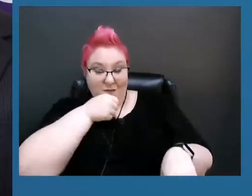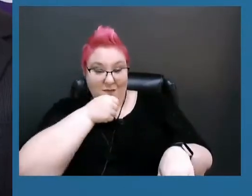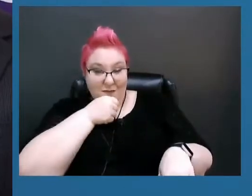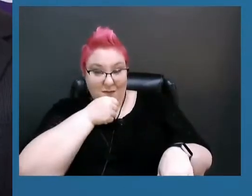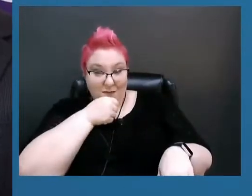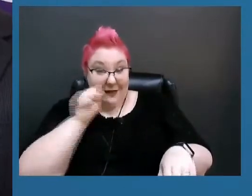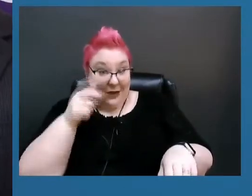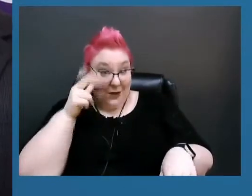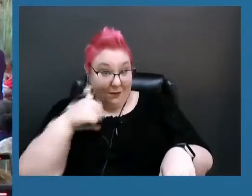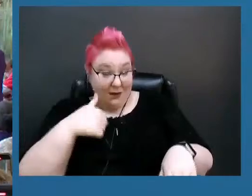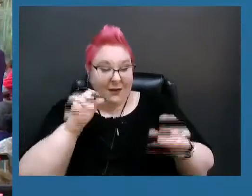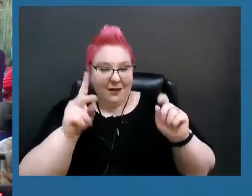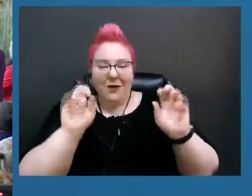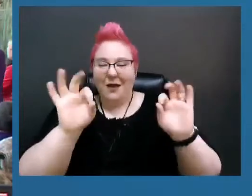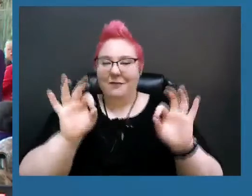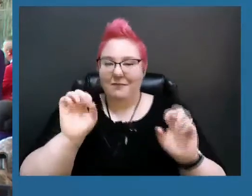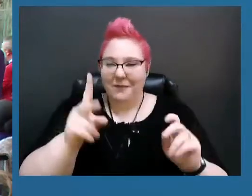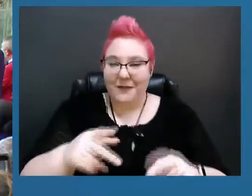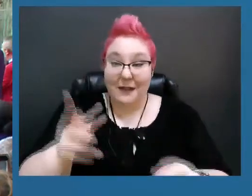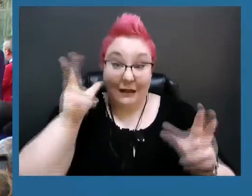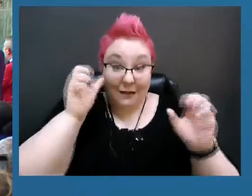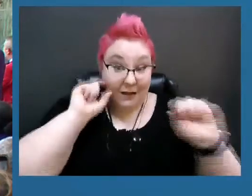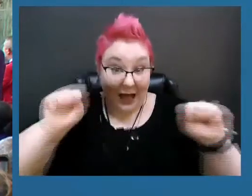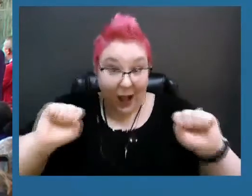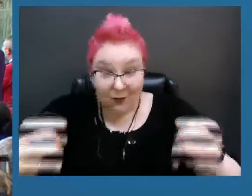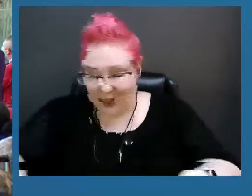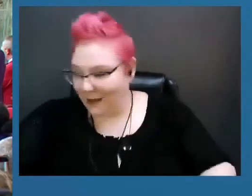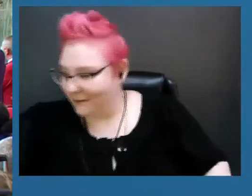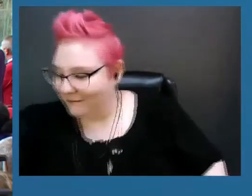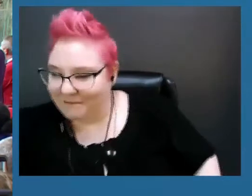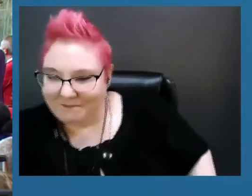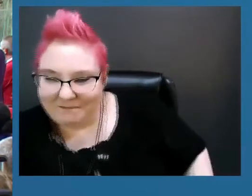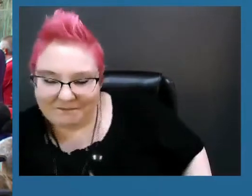hear me? Yes. Can you hear me loud and clear? Yes.